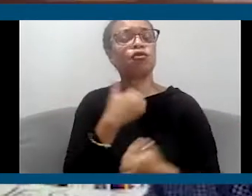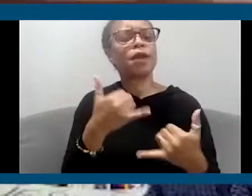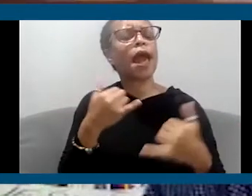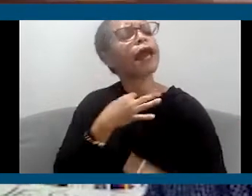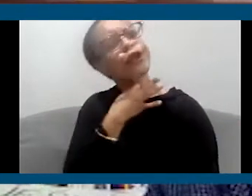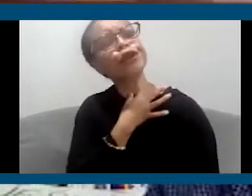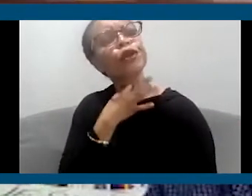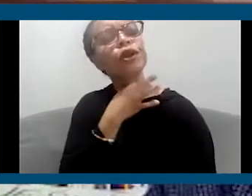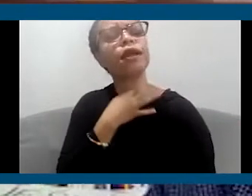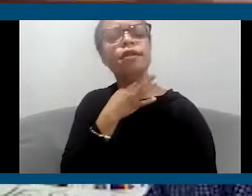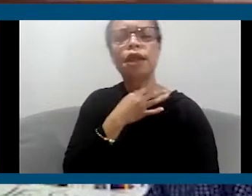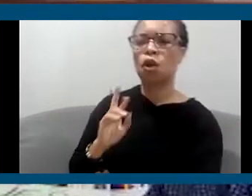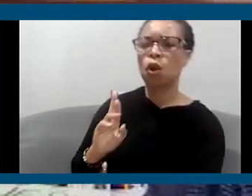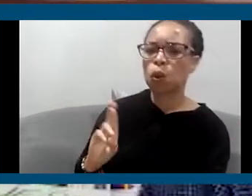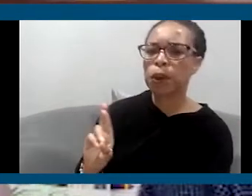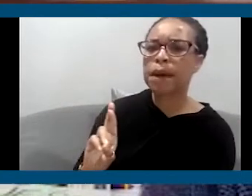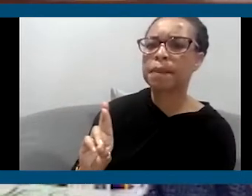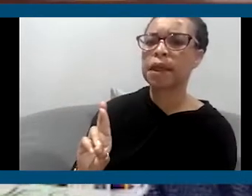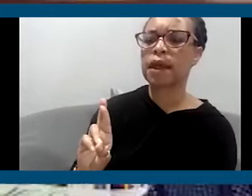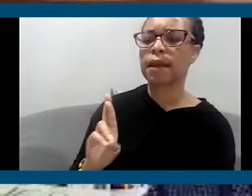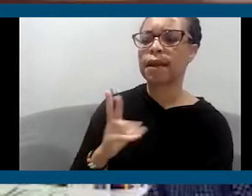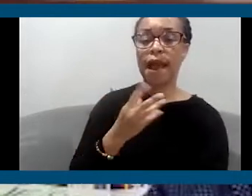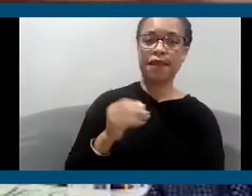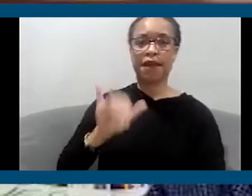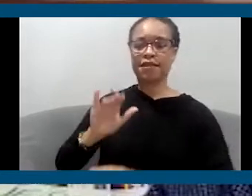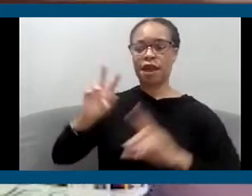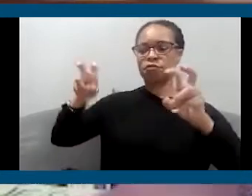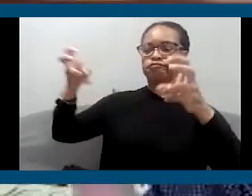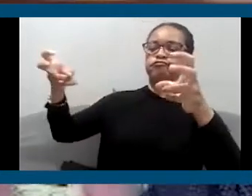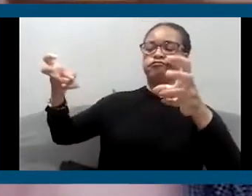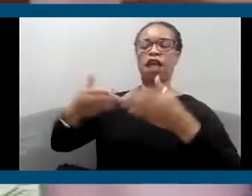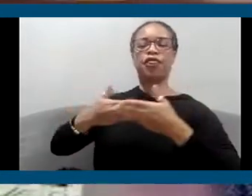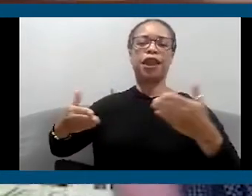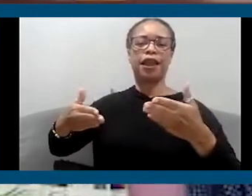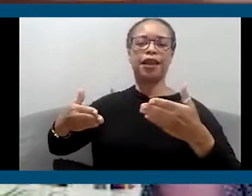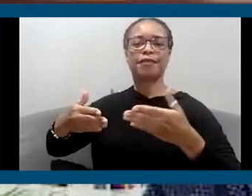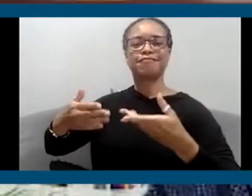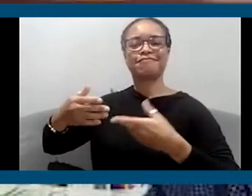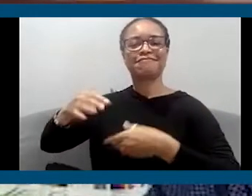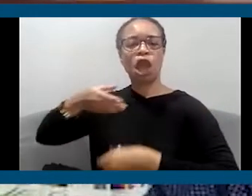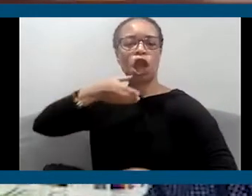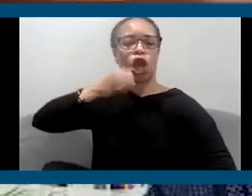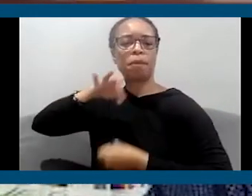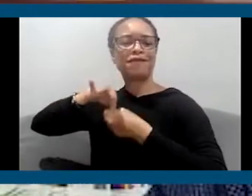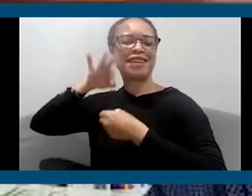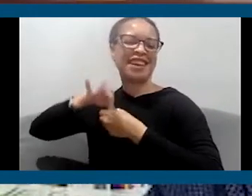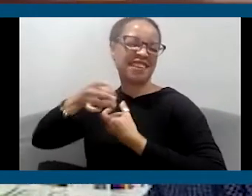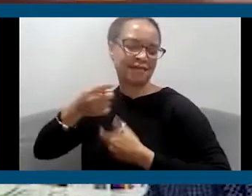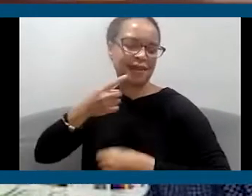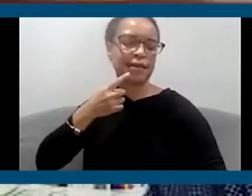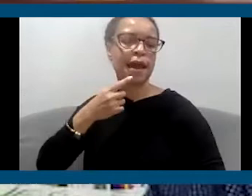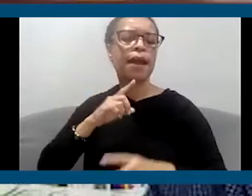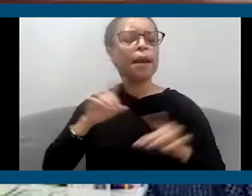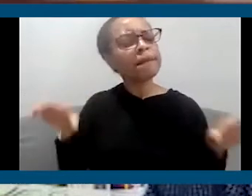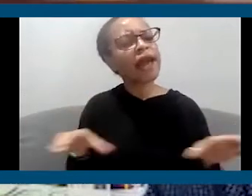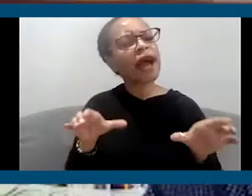be Republican and that's their cup of tea, that's fine. What I tell them, be active where you're at, but push for these